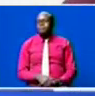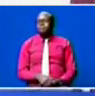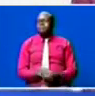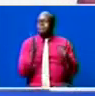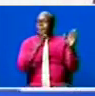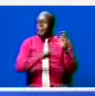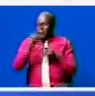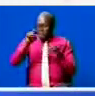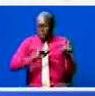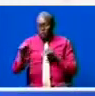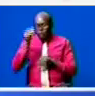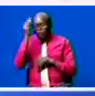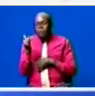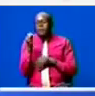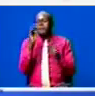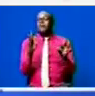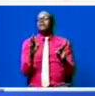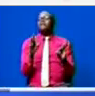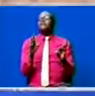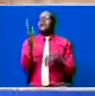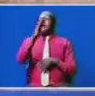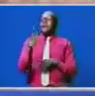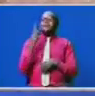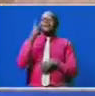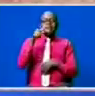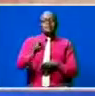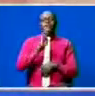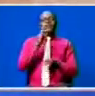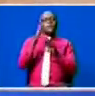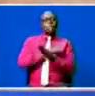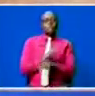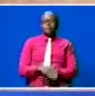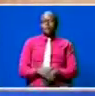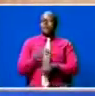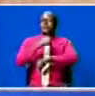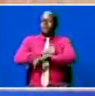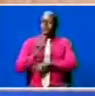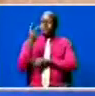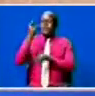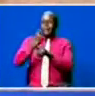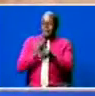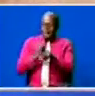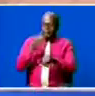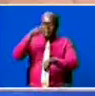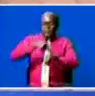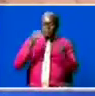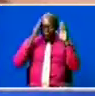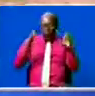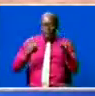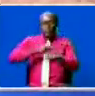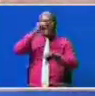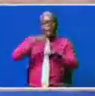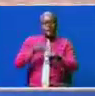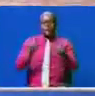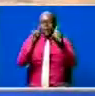kwa sababu sasa ulikuwa unaishi kwako hata hujawahi kuona floods kama hii. School second term is a time to settle and focus on national